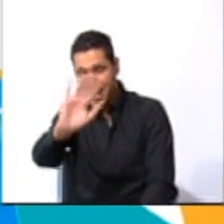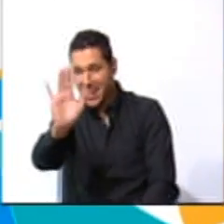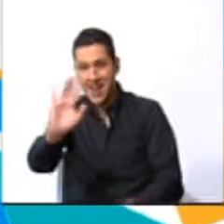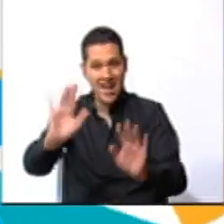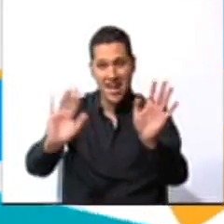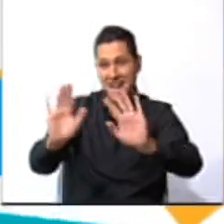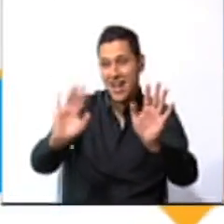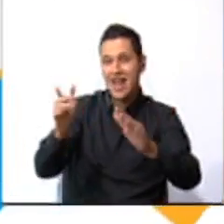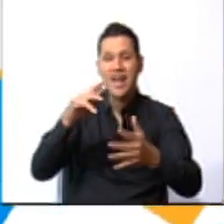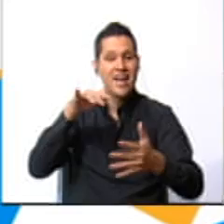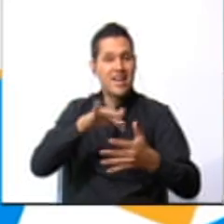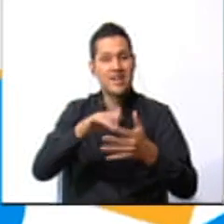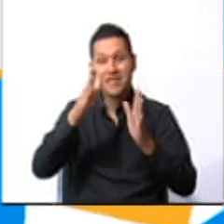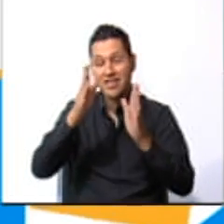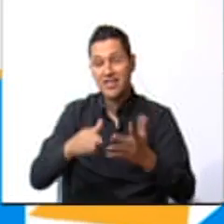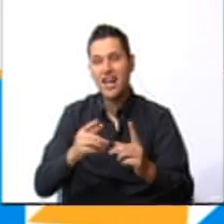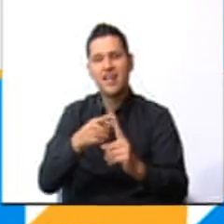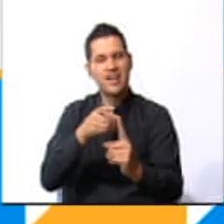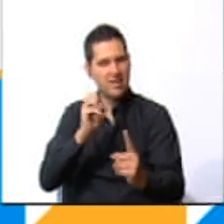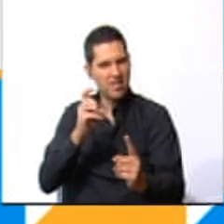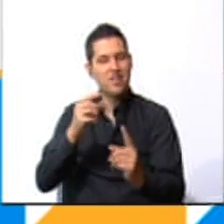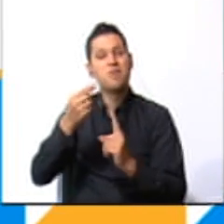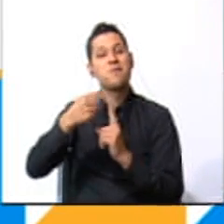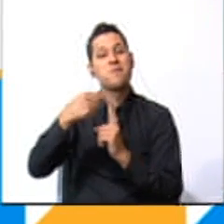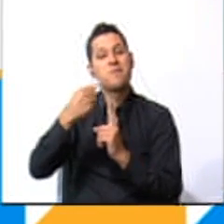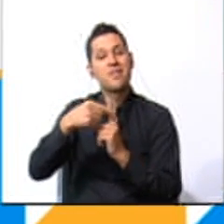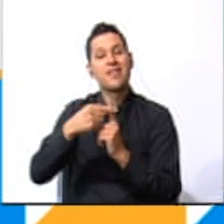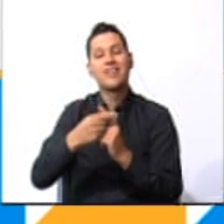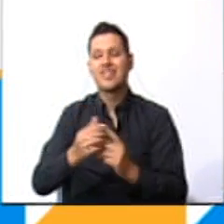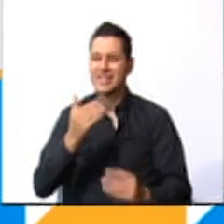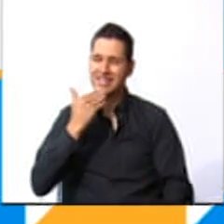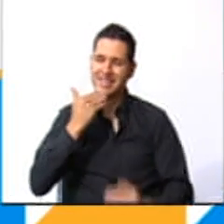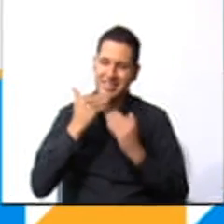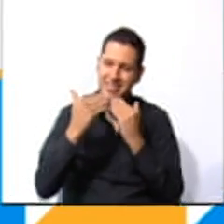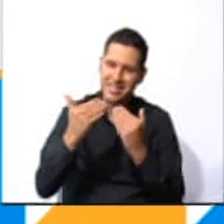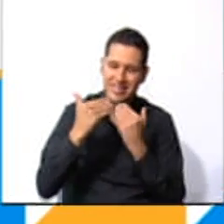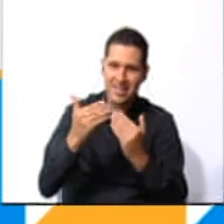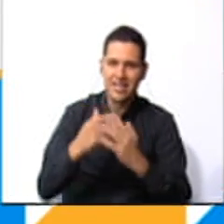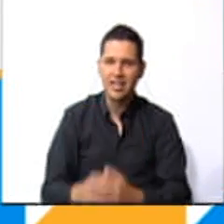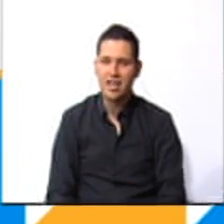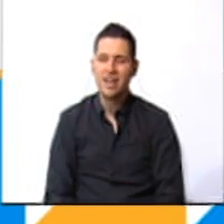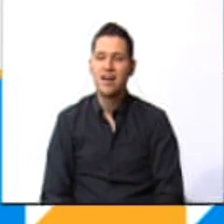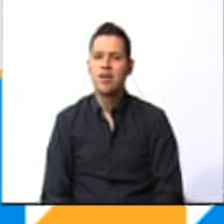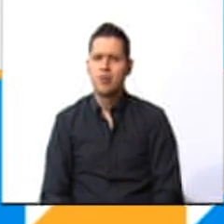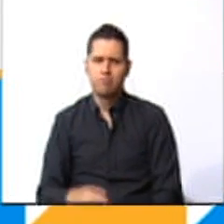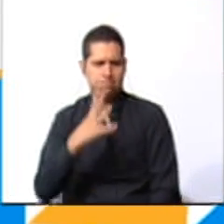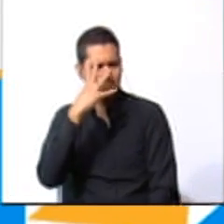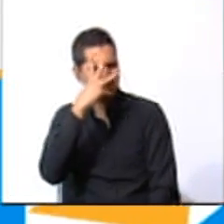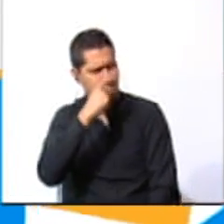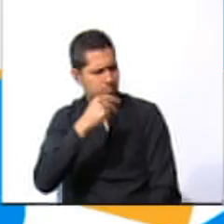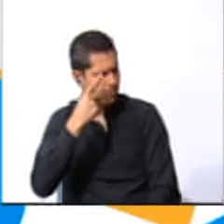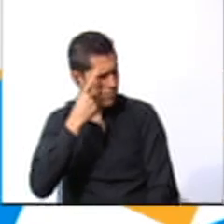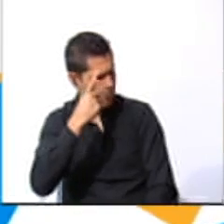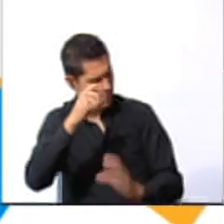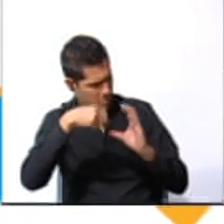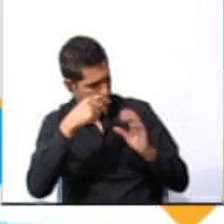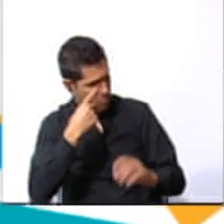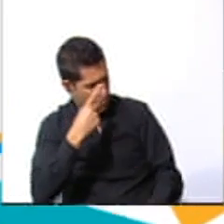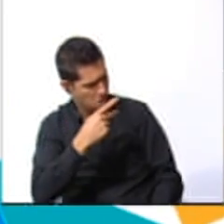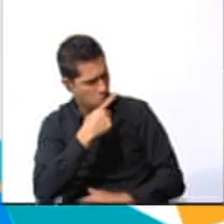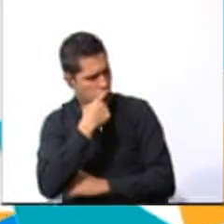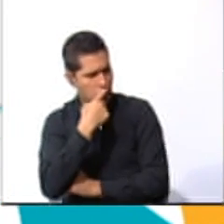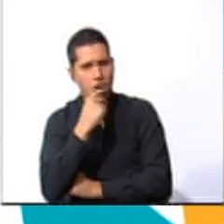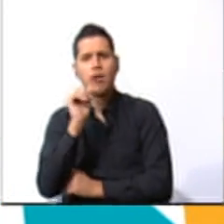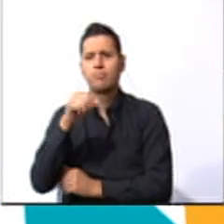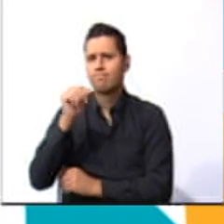Goodbye, students from Wapiles. Thank you very much. What a nice video, right? Do you remember